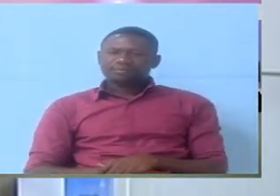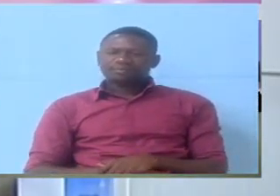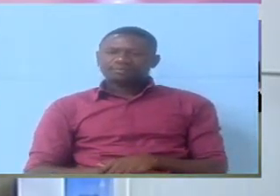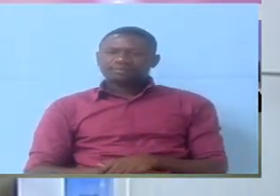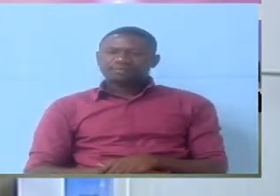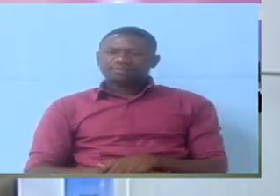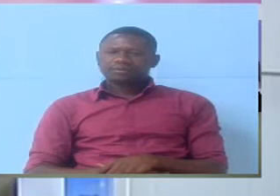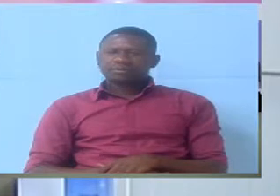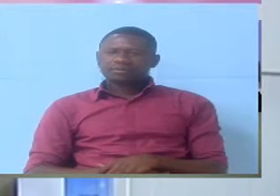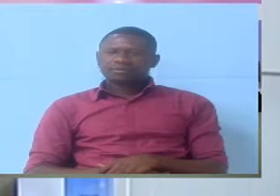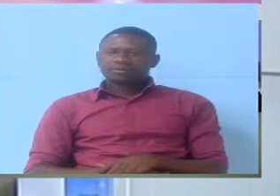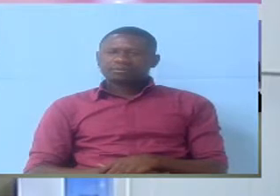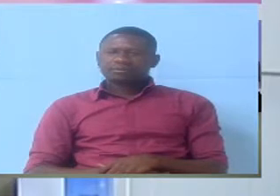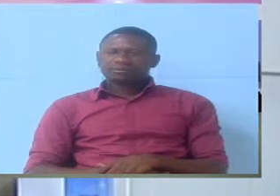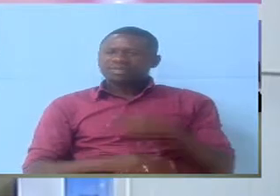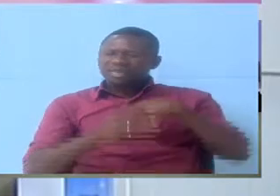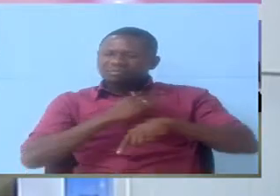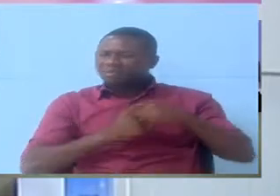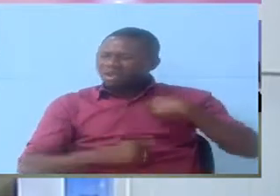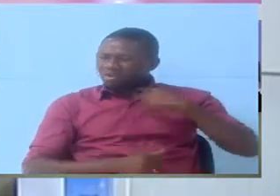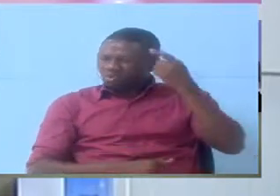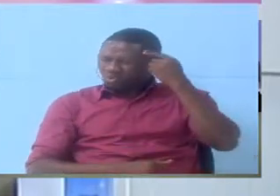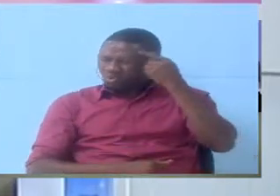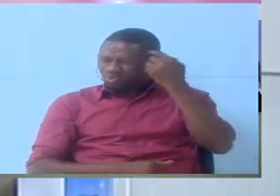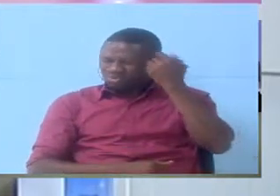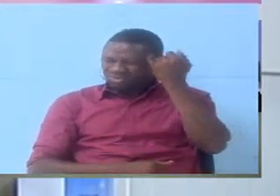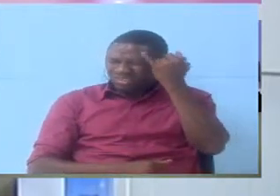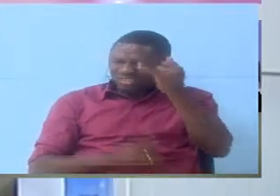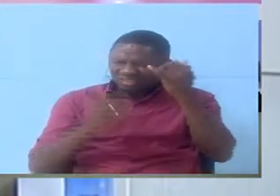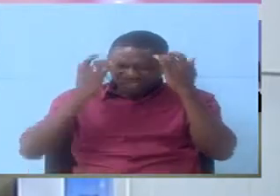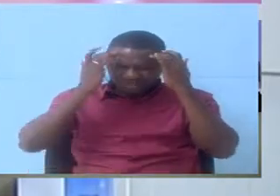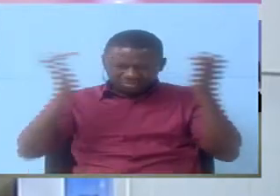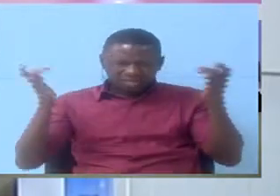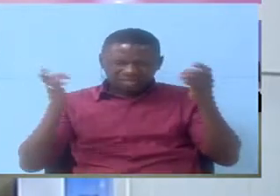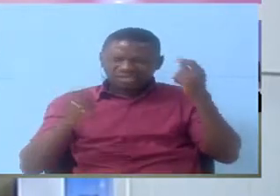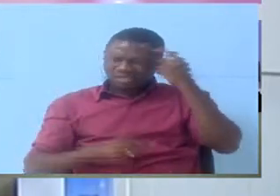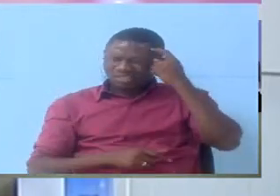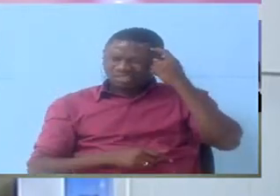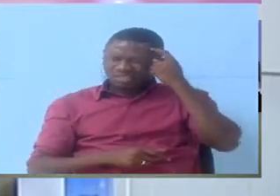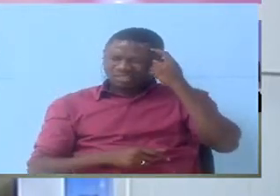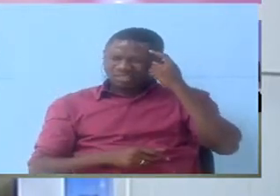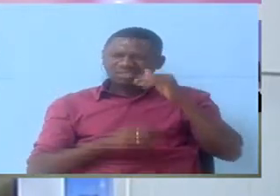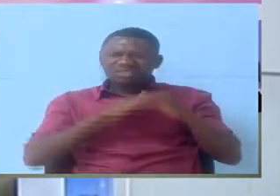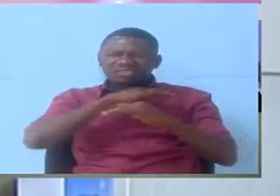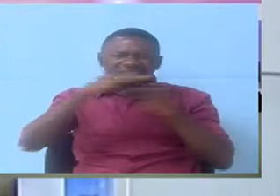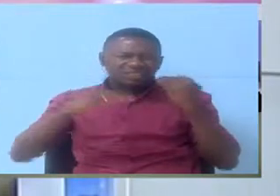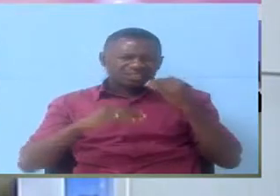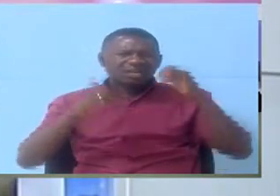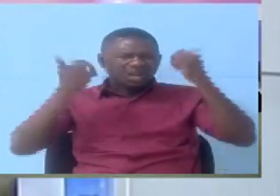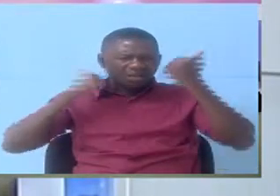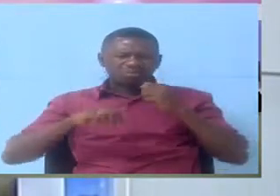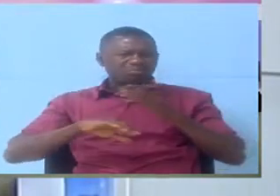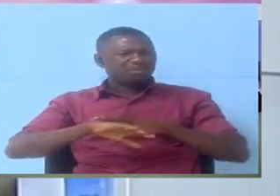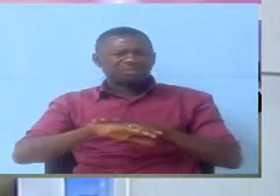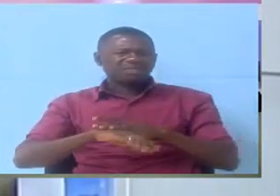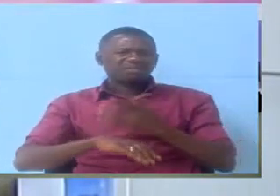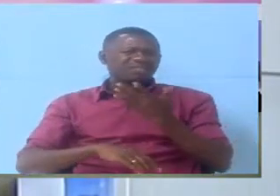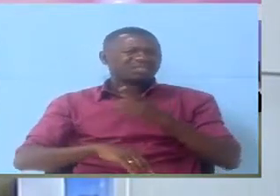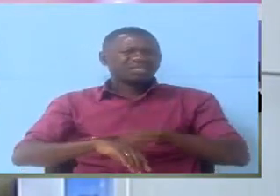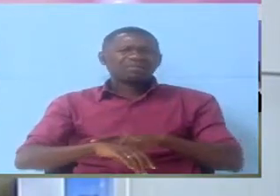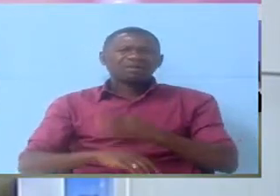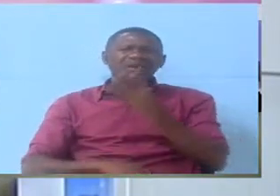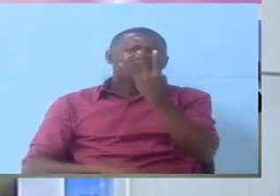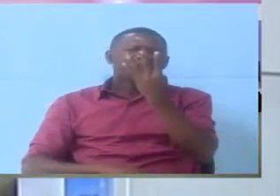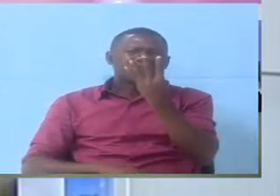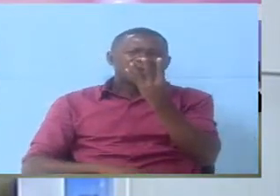In my experience, the killing could have taken place within 4 hours by the time we arrived